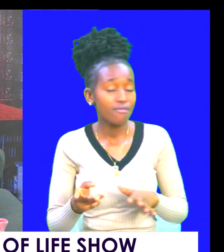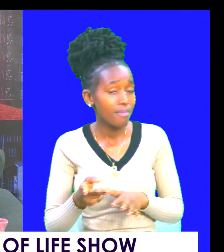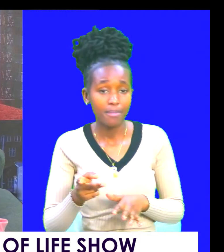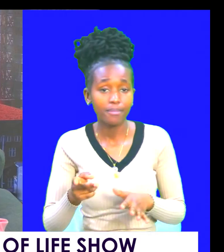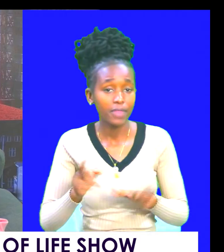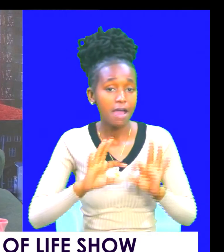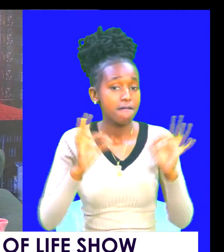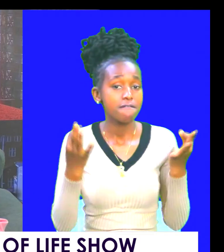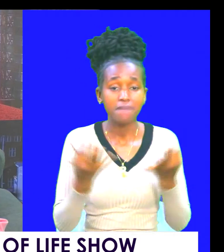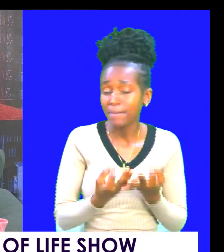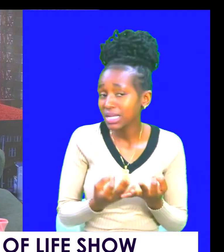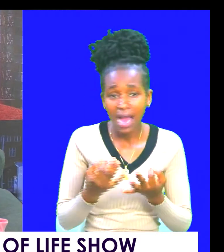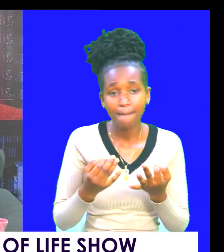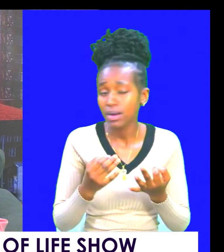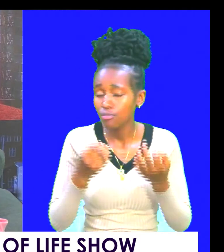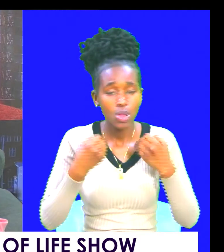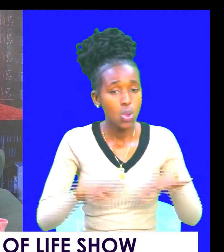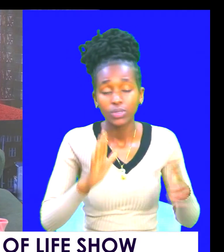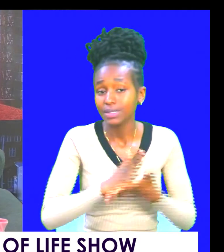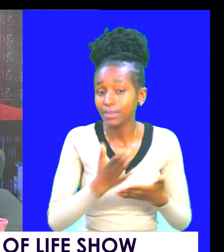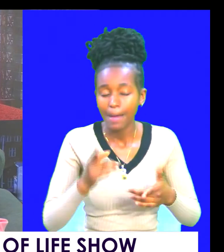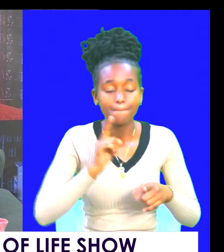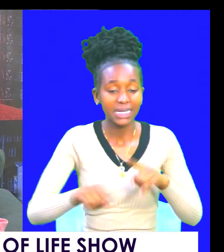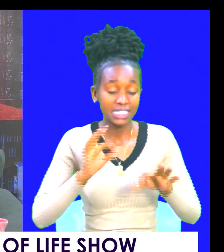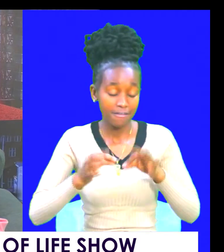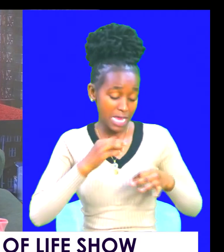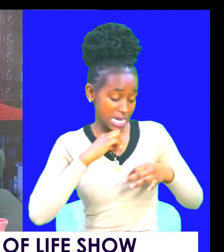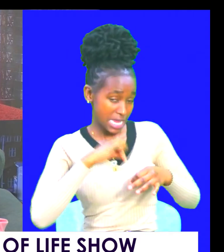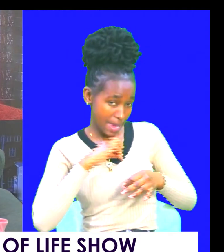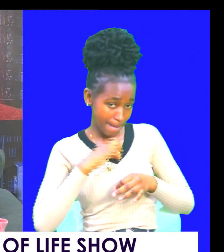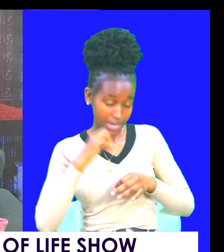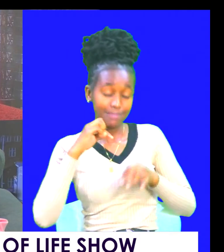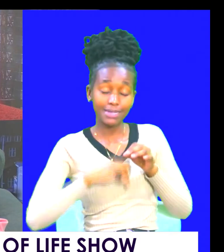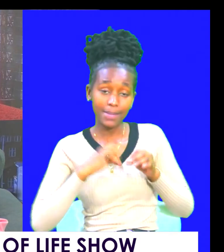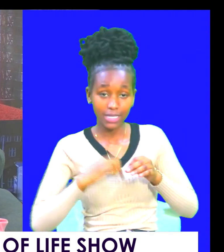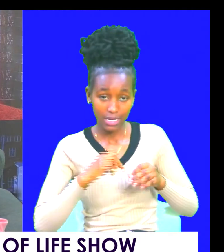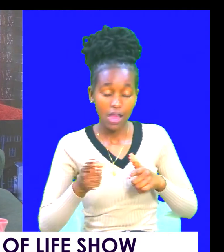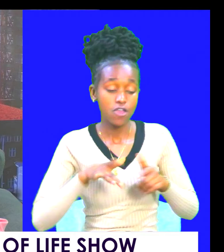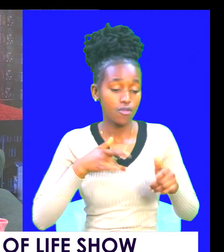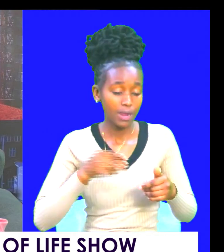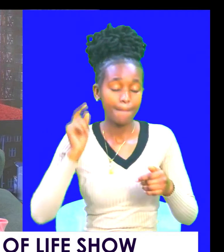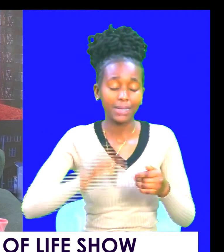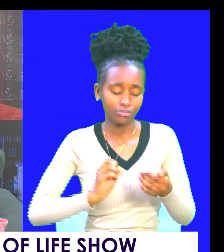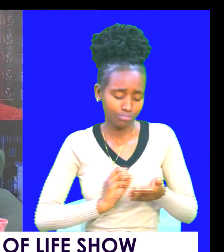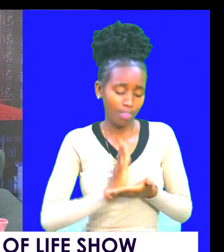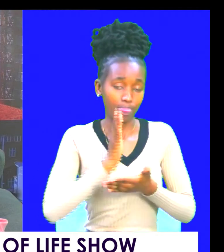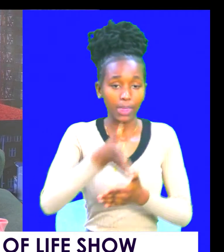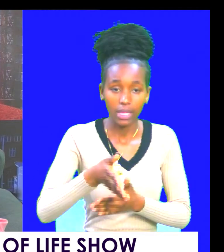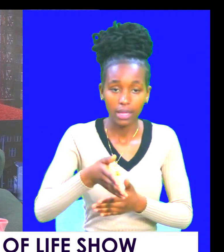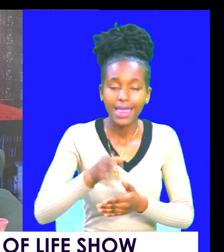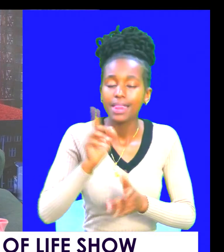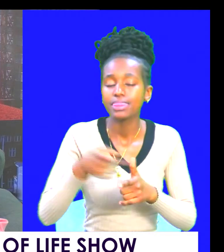but something on the inside of you, deep, something on the inside of you needs to be